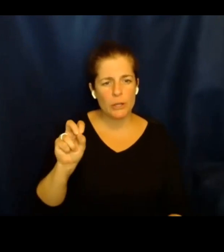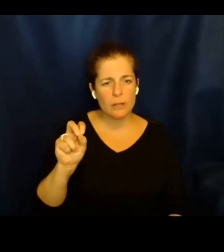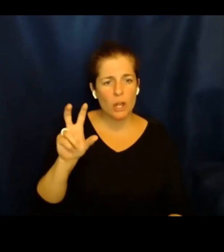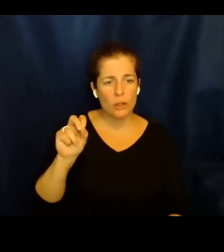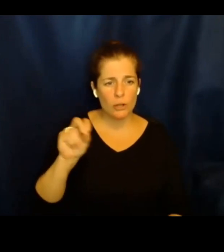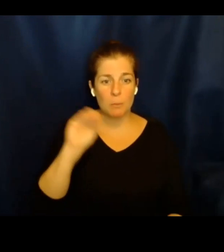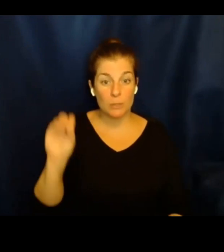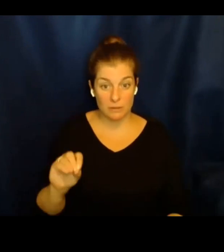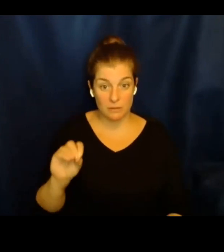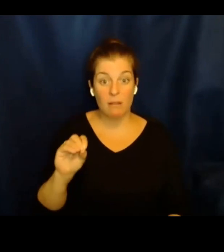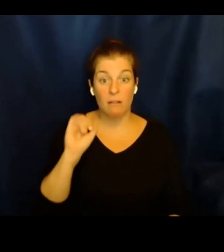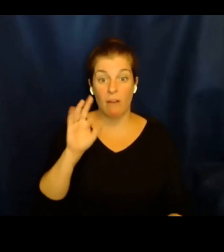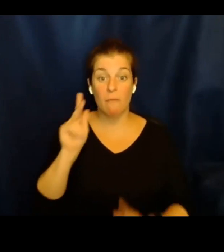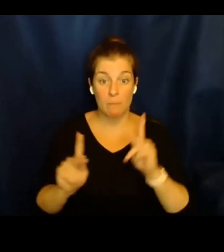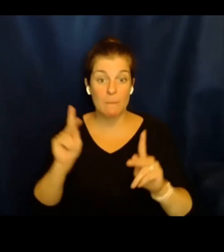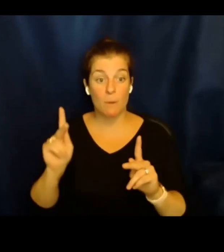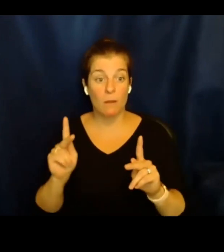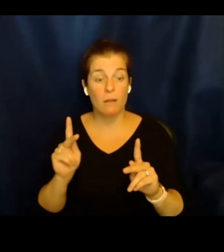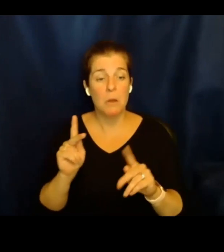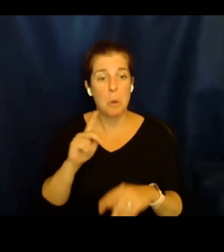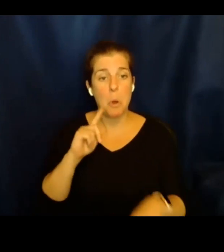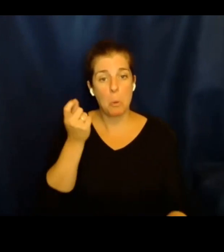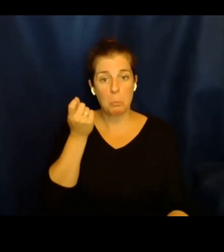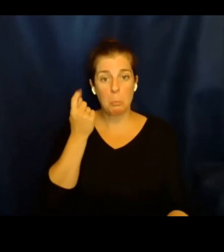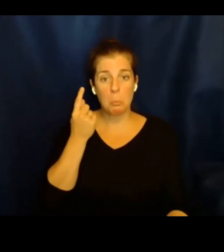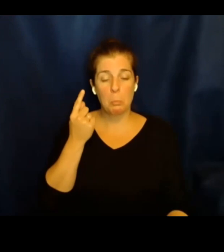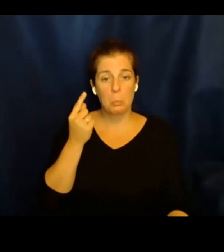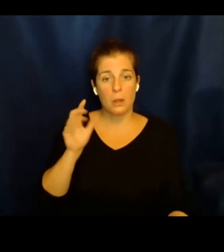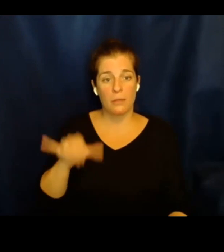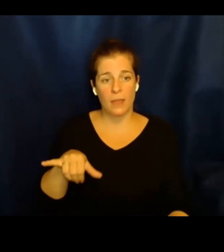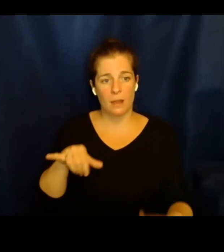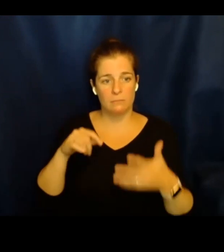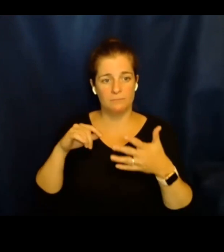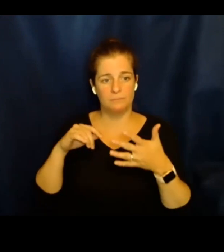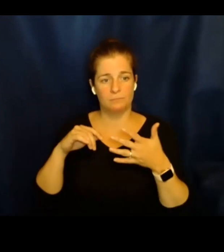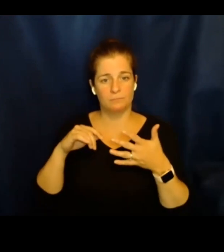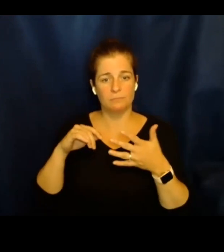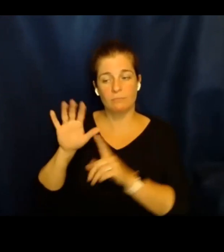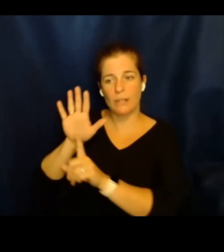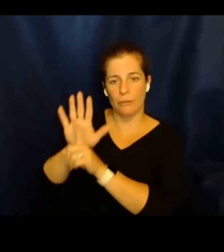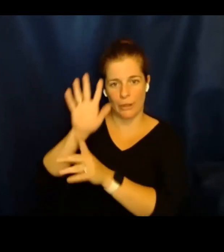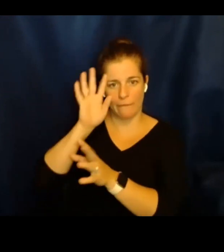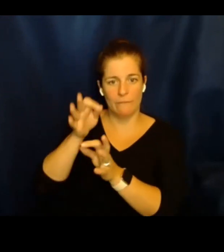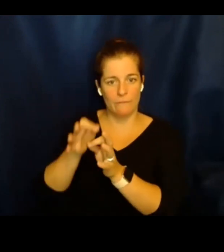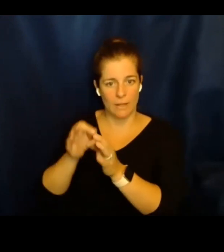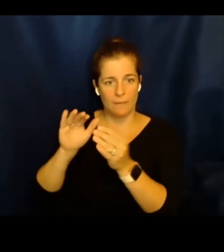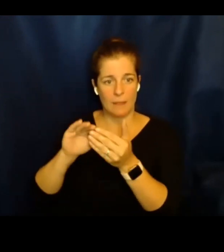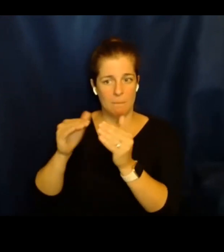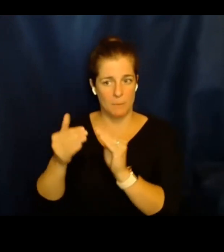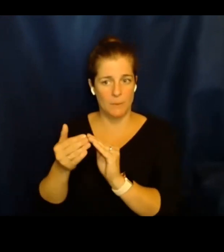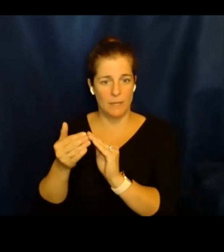who come to the understanding that their faith community is